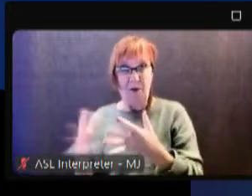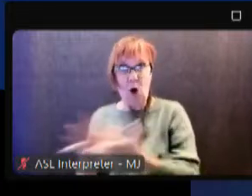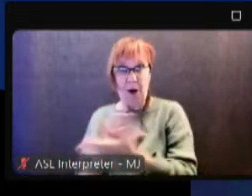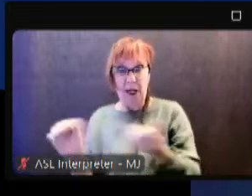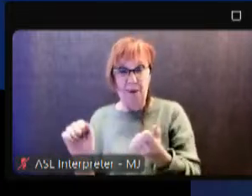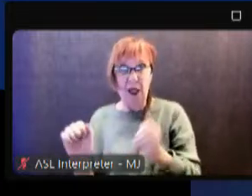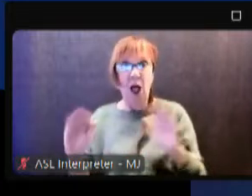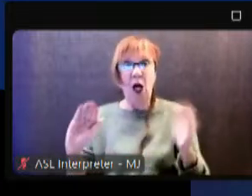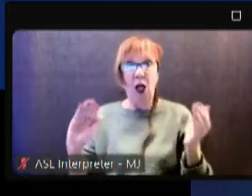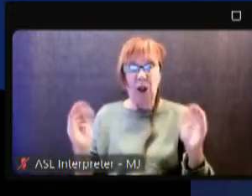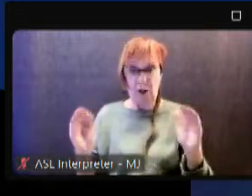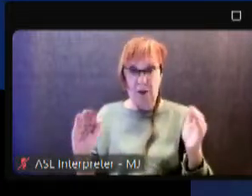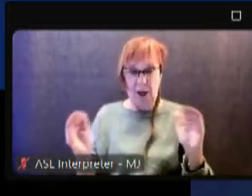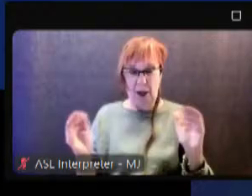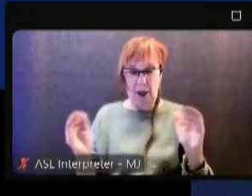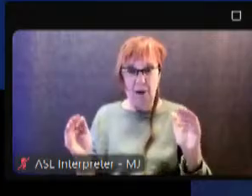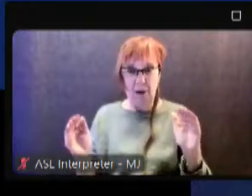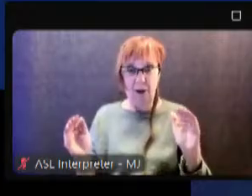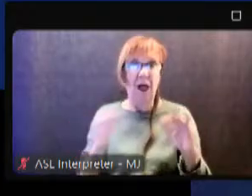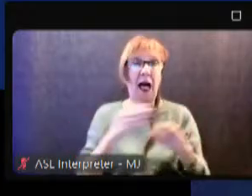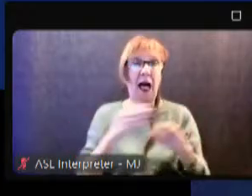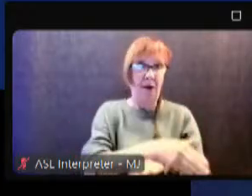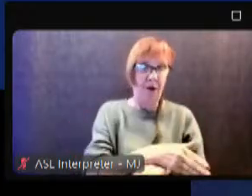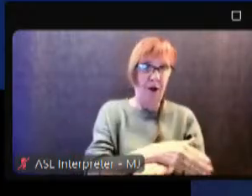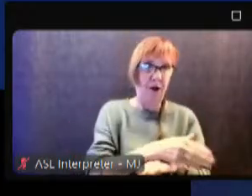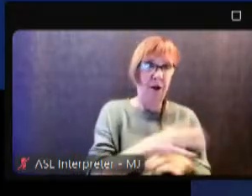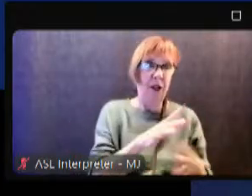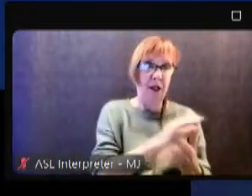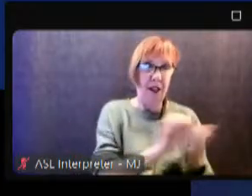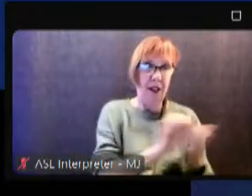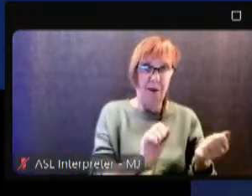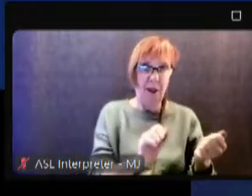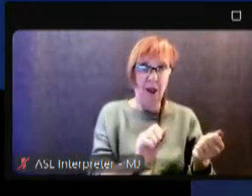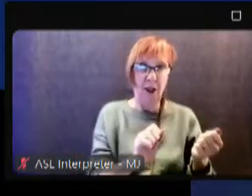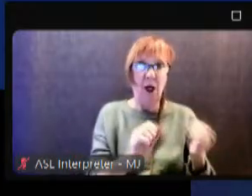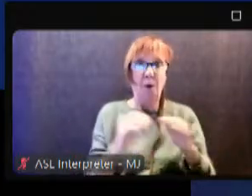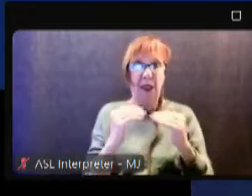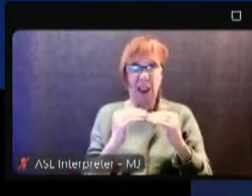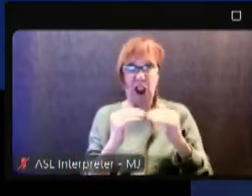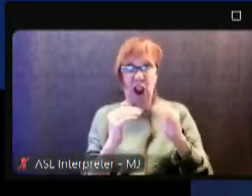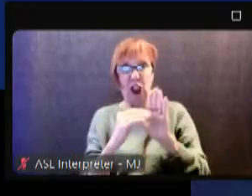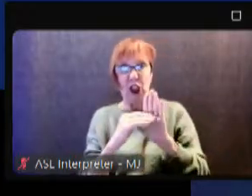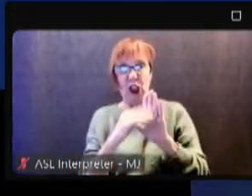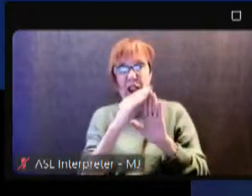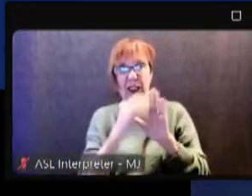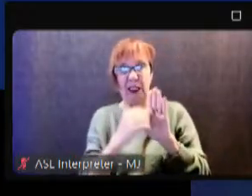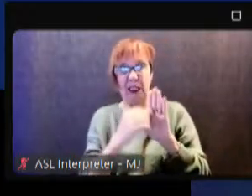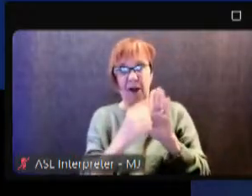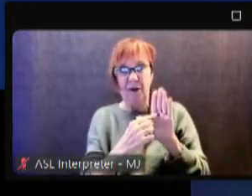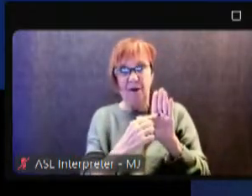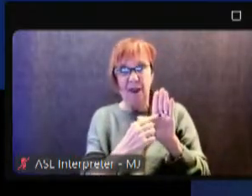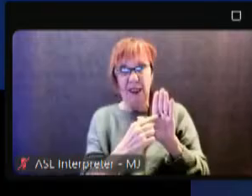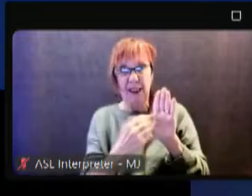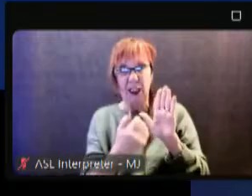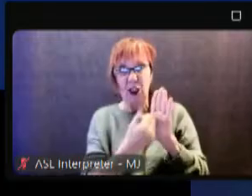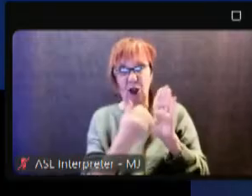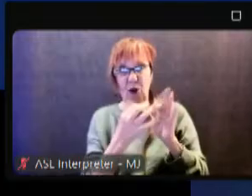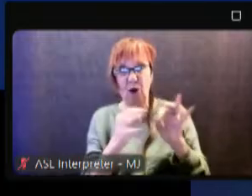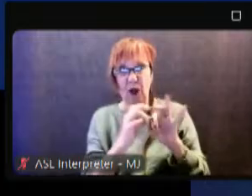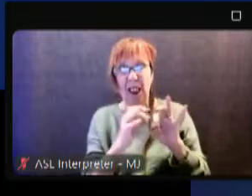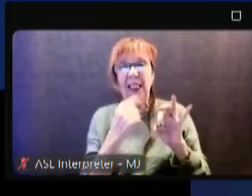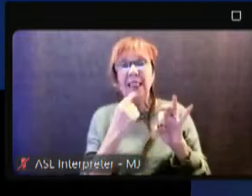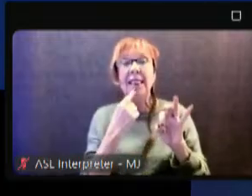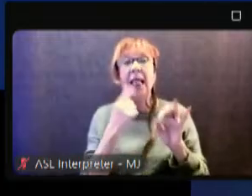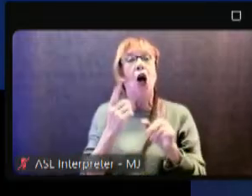versus half the year that was after the damage. If you notice on the just above where it says new roll value, it says this is the corrected